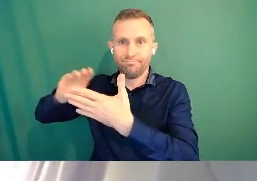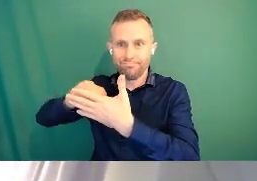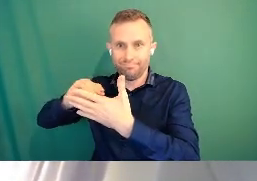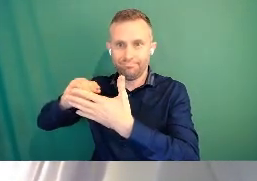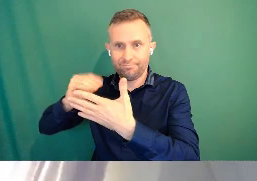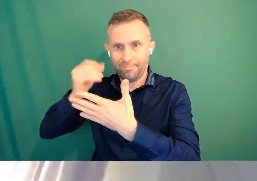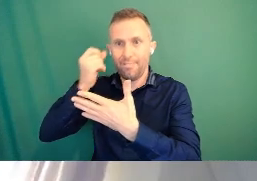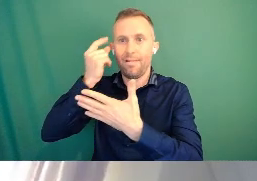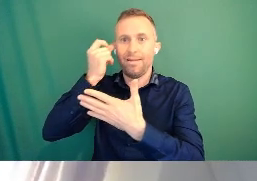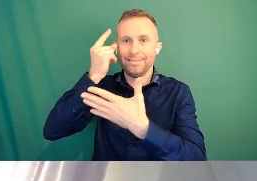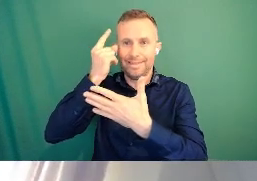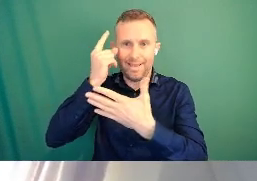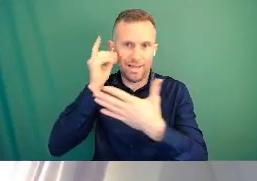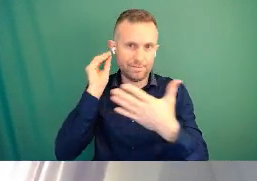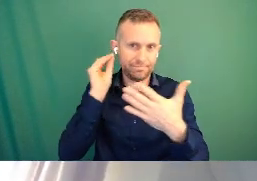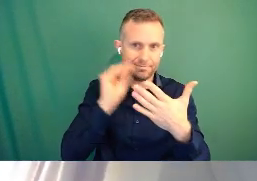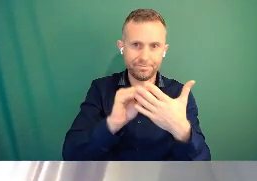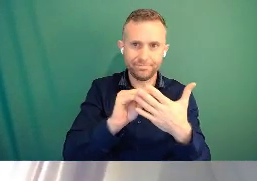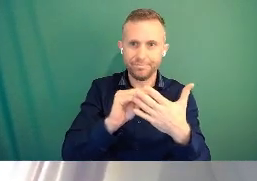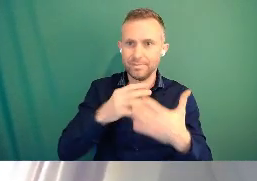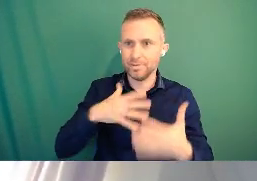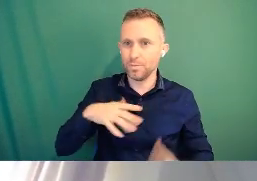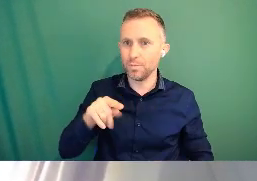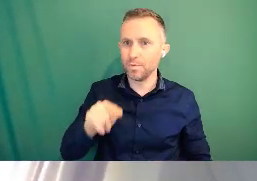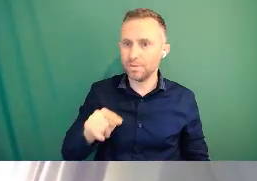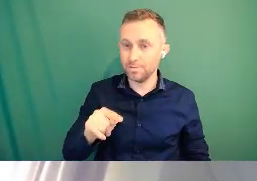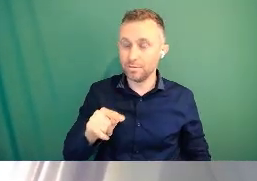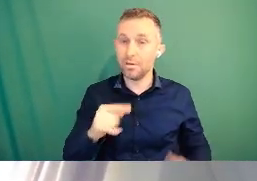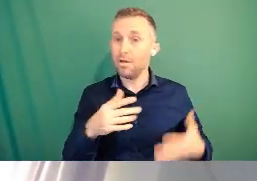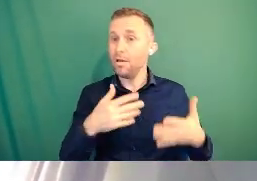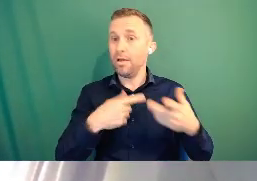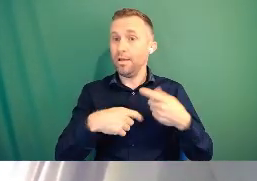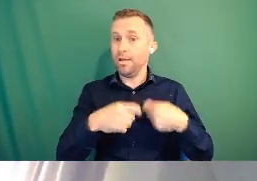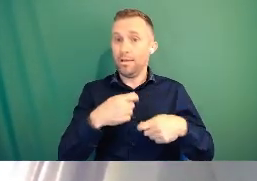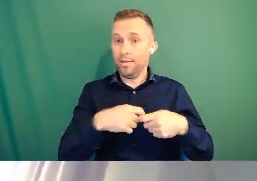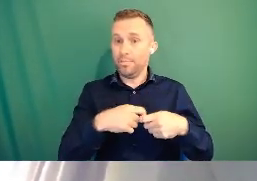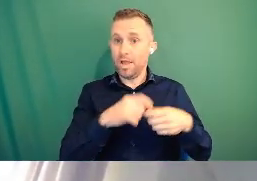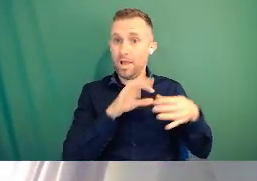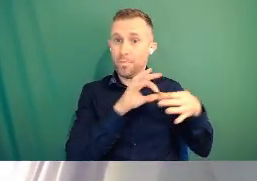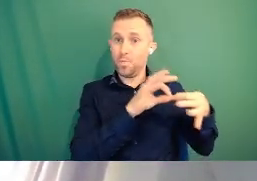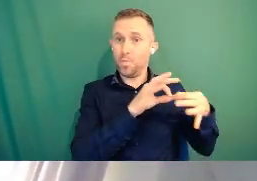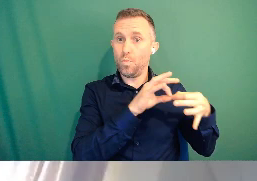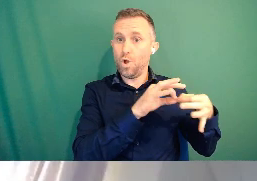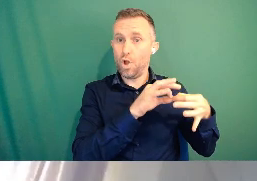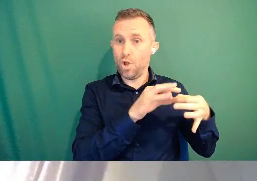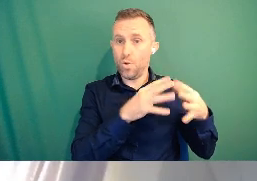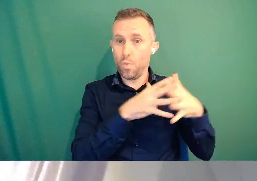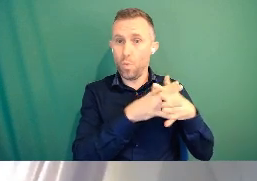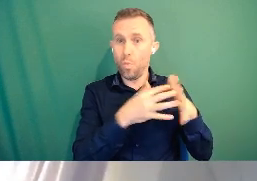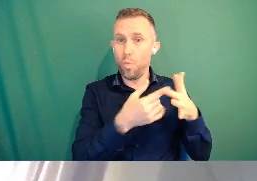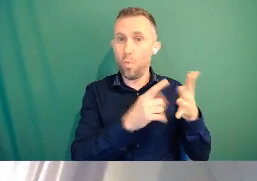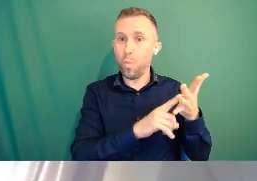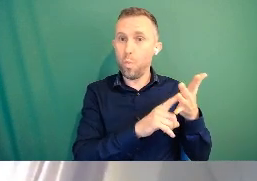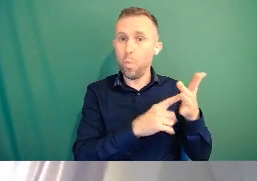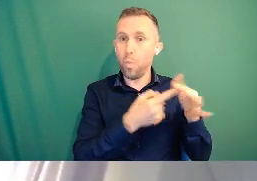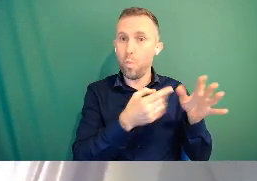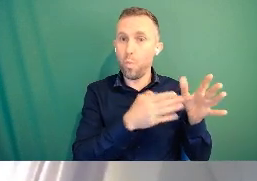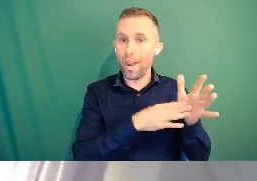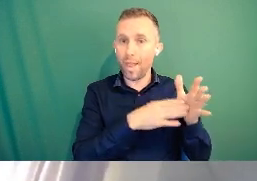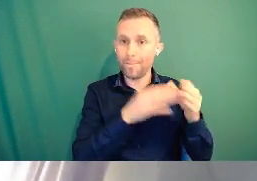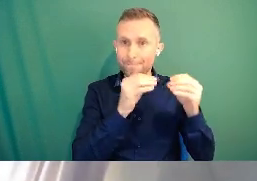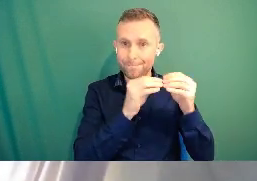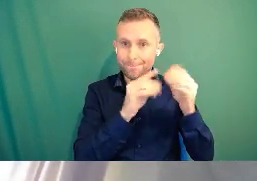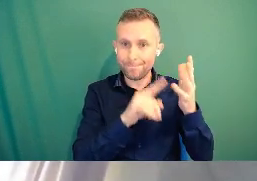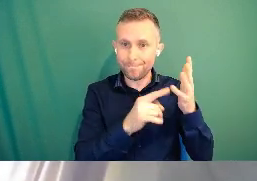inspiration led him to work together with a very eccentric architect called William Burgess